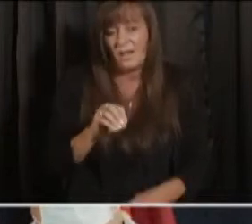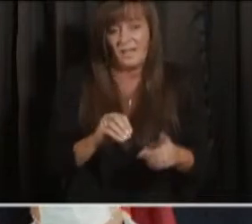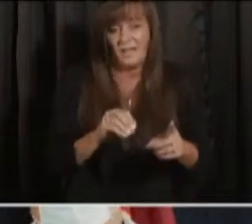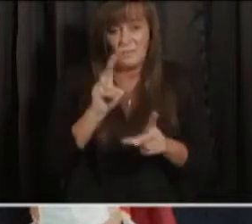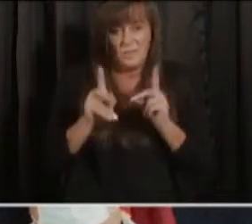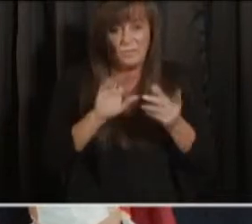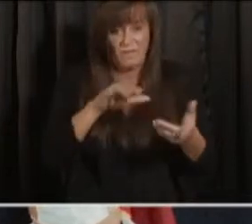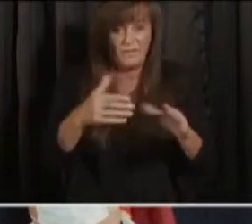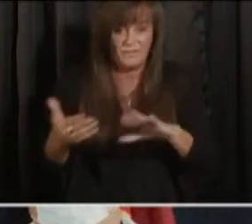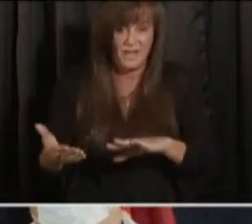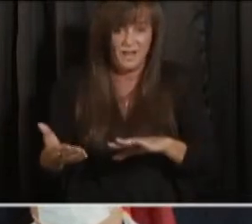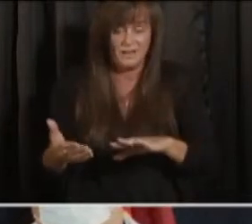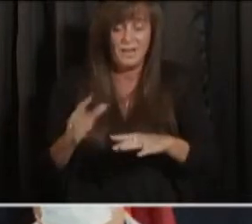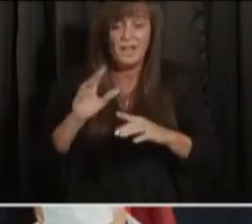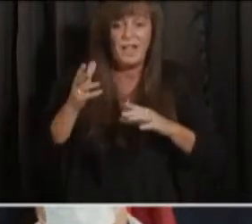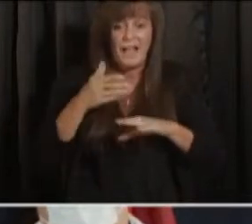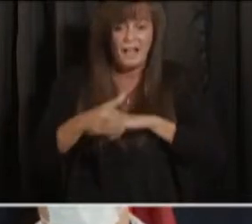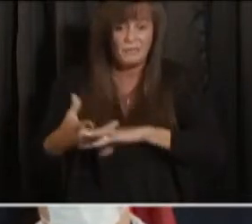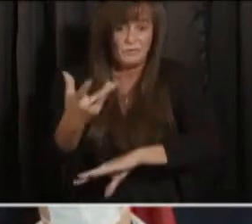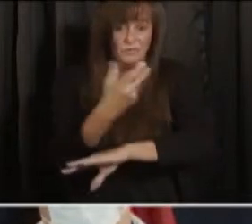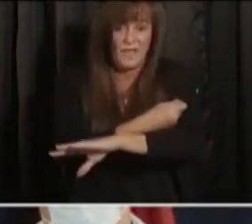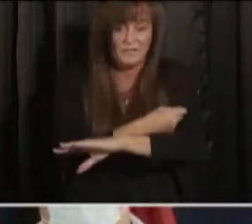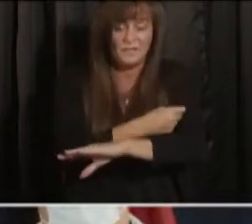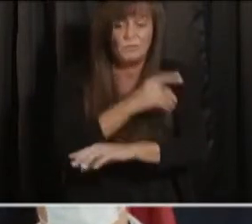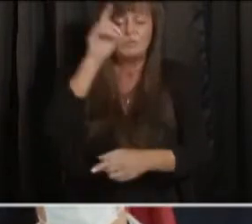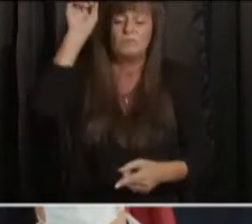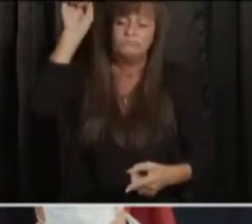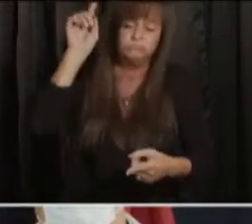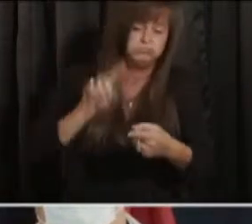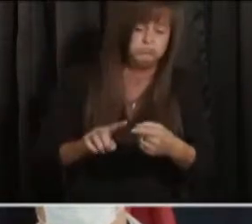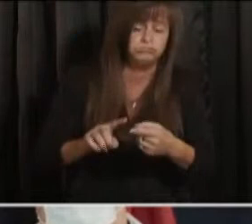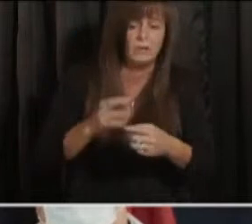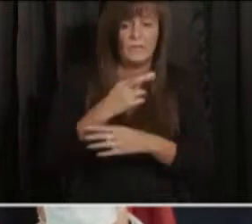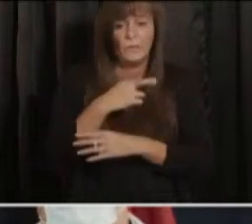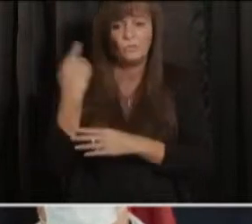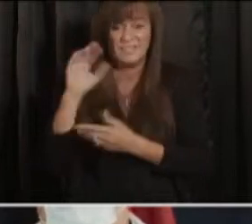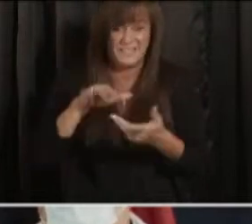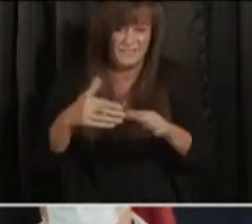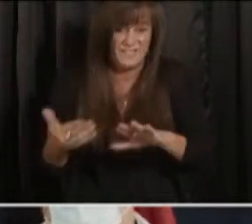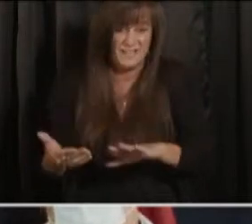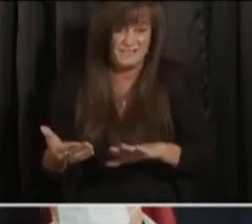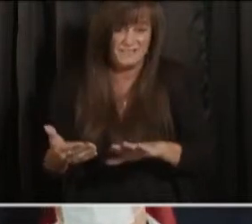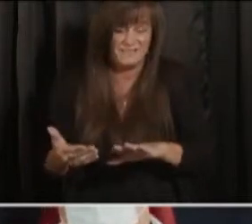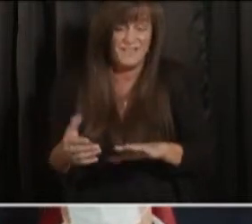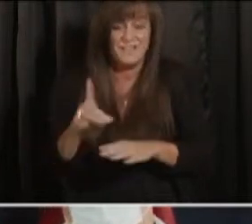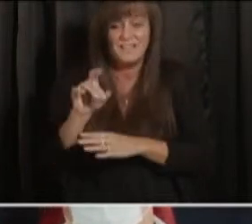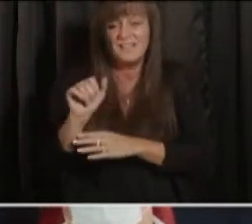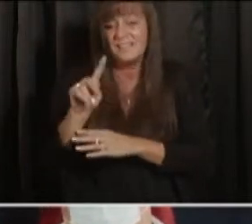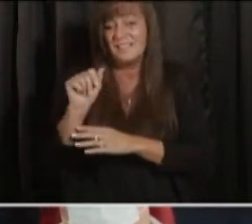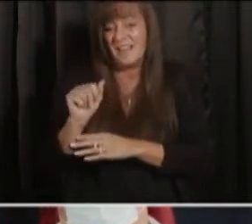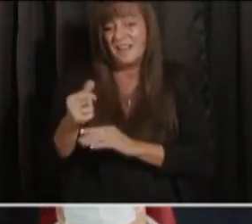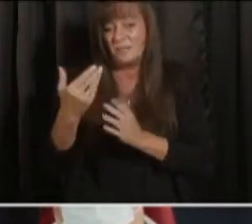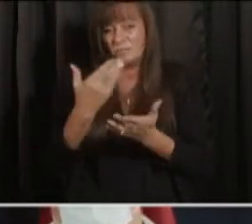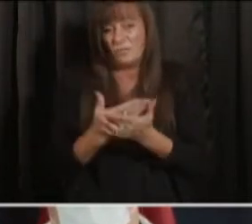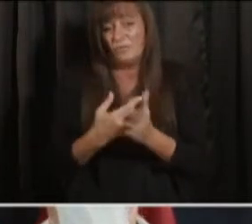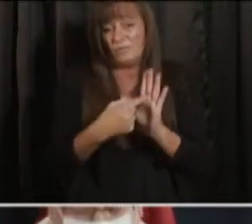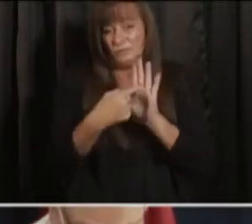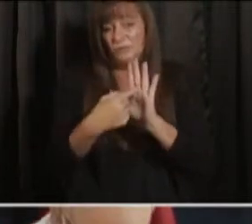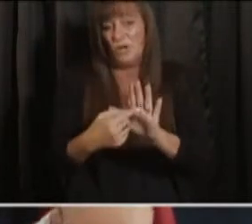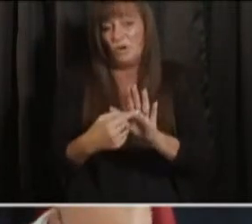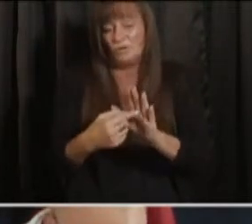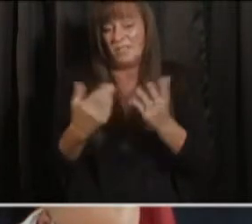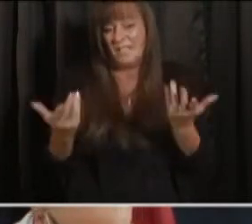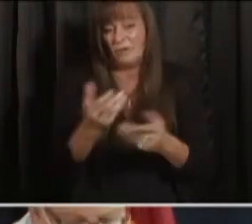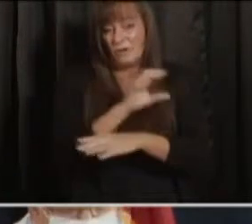essentially eliminates your risk of death from this virus. And that's what the data shows in Colorado and nationally. If you're, in